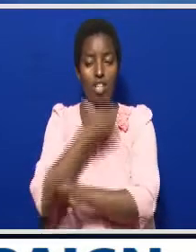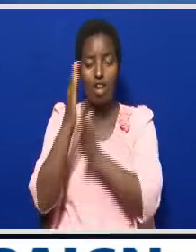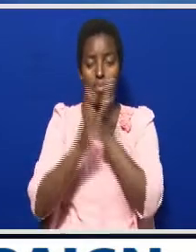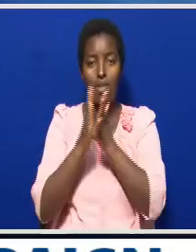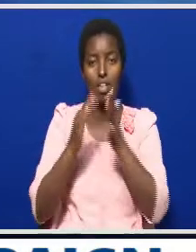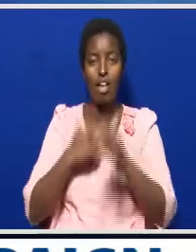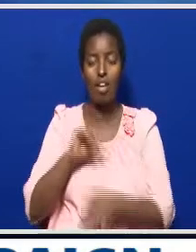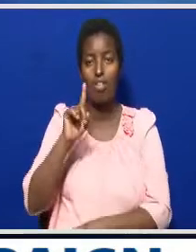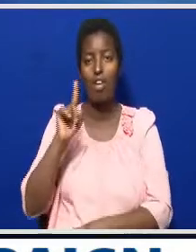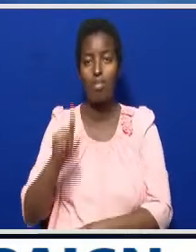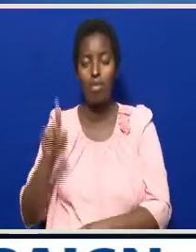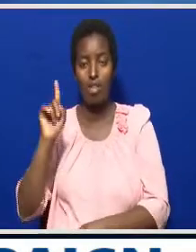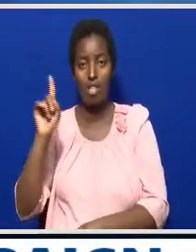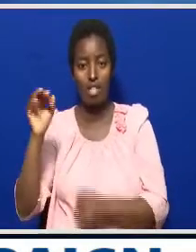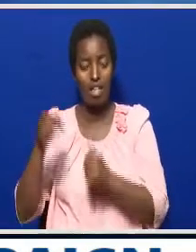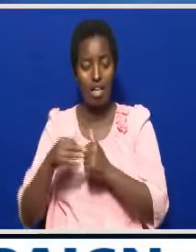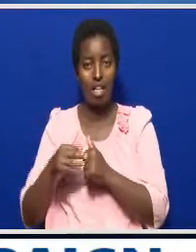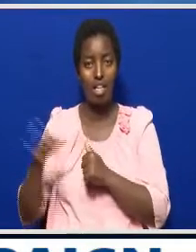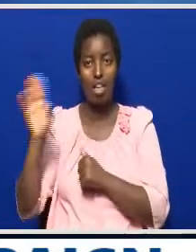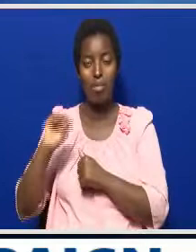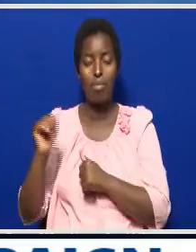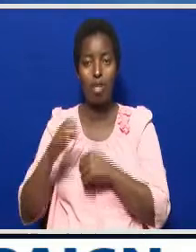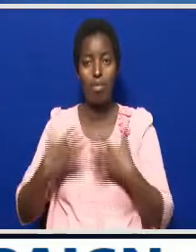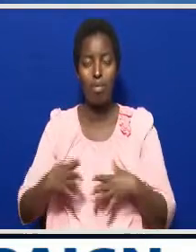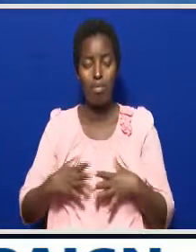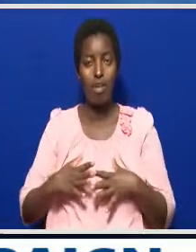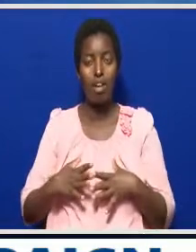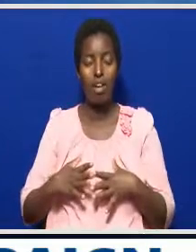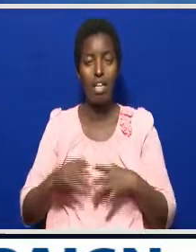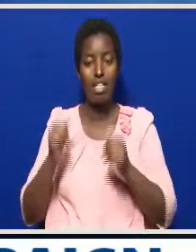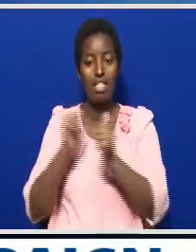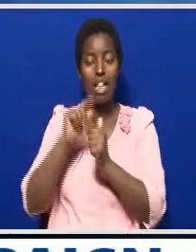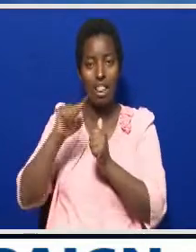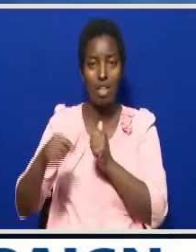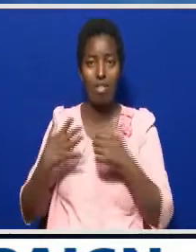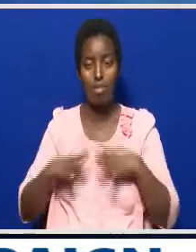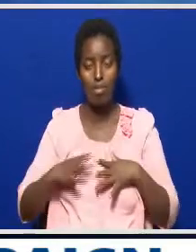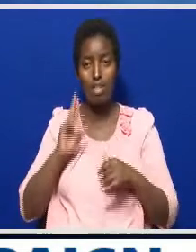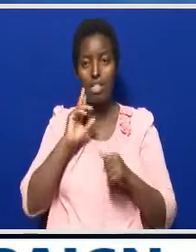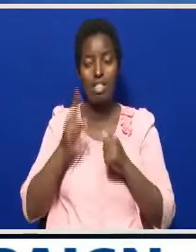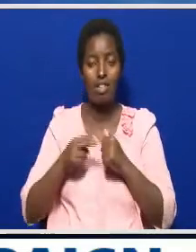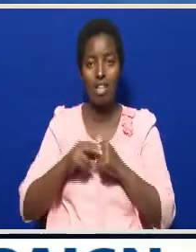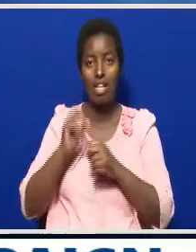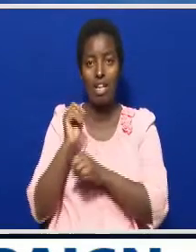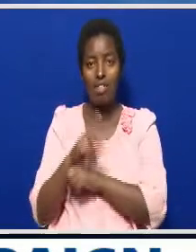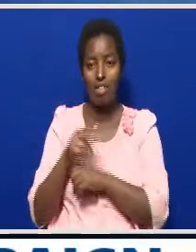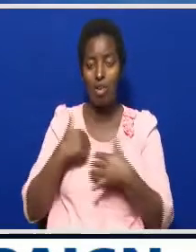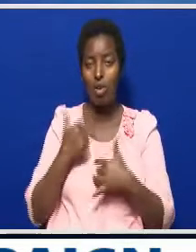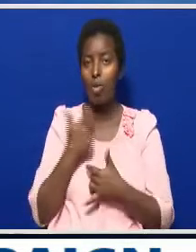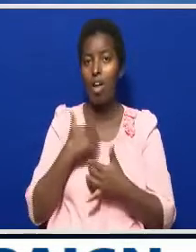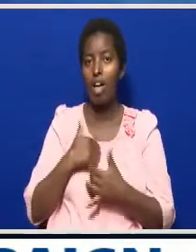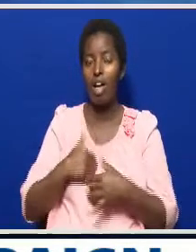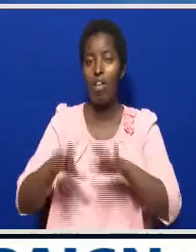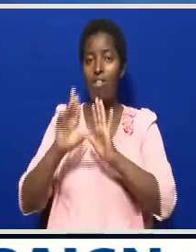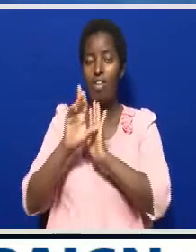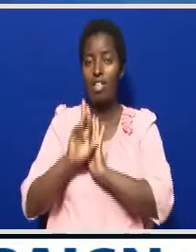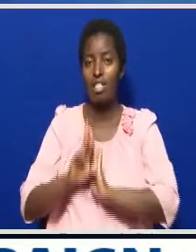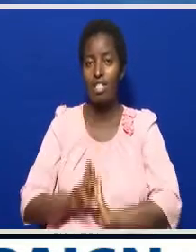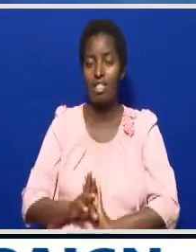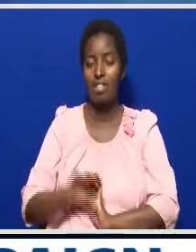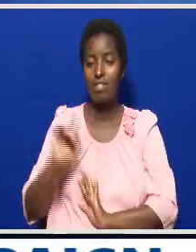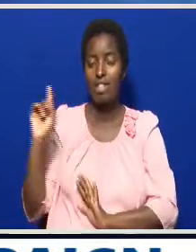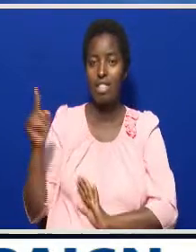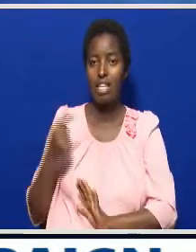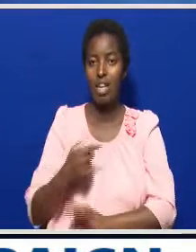to 1.8 million persons, among them 710,000 people, 711 who had received their second jab of